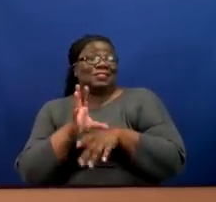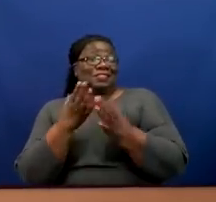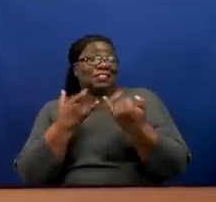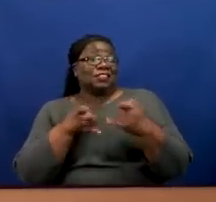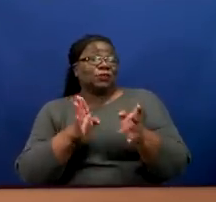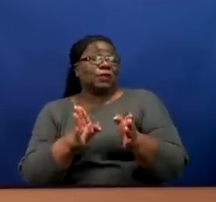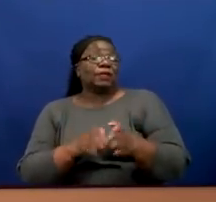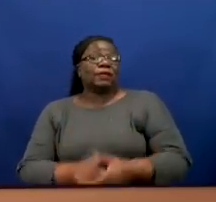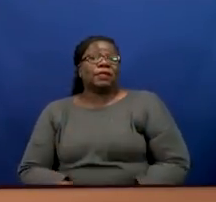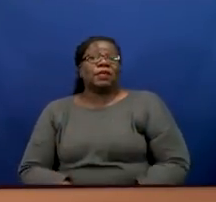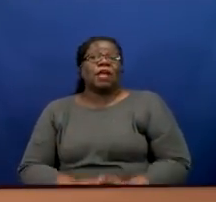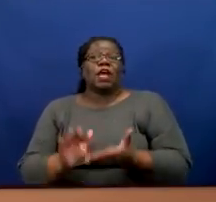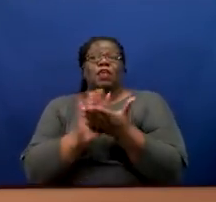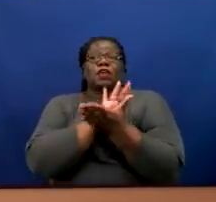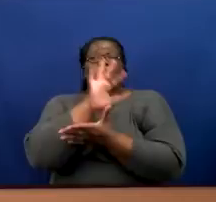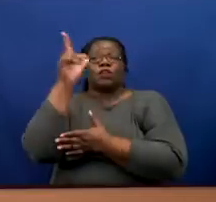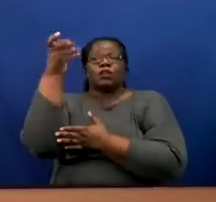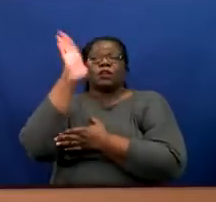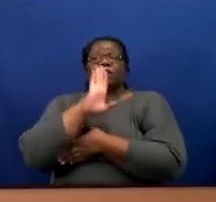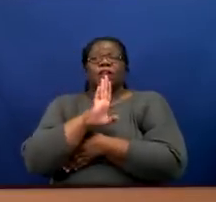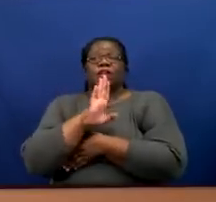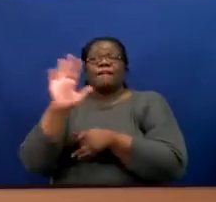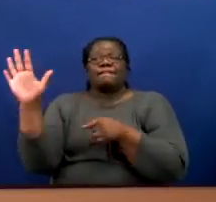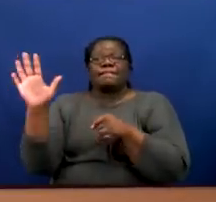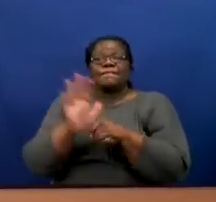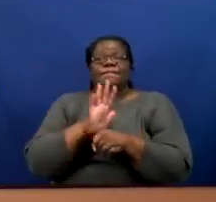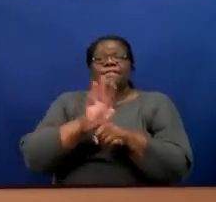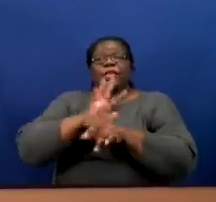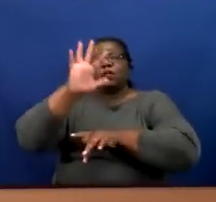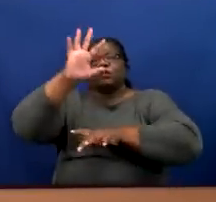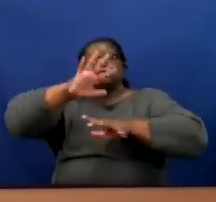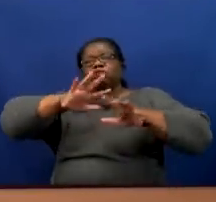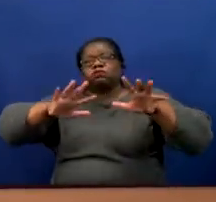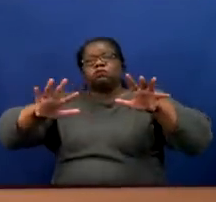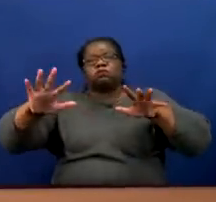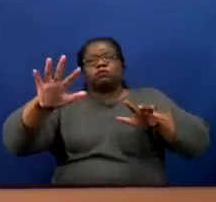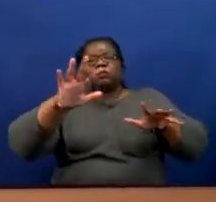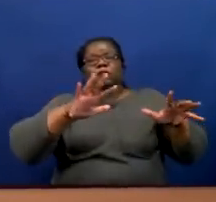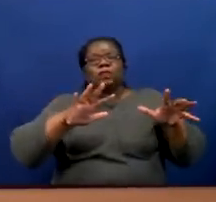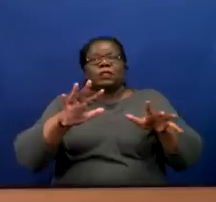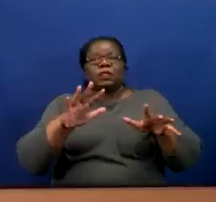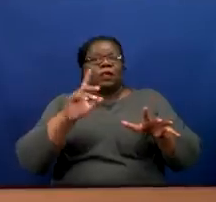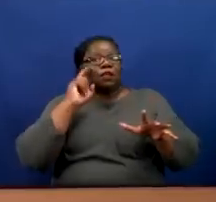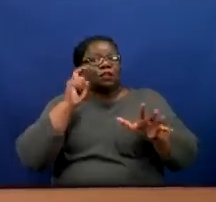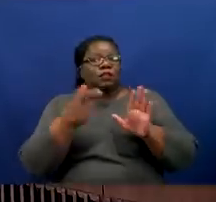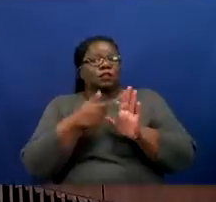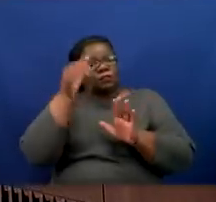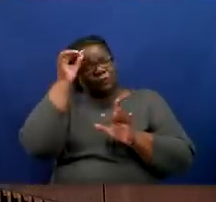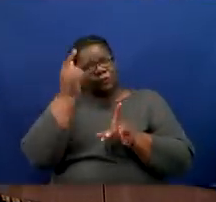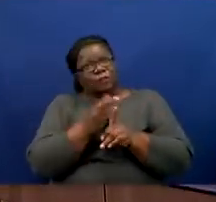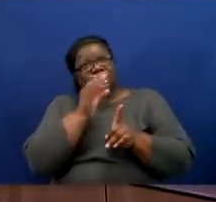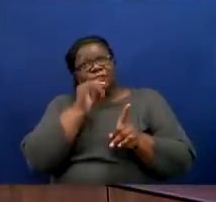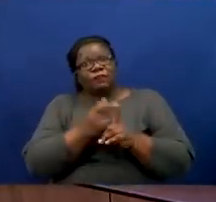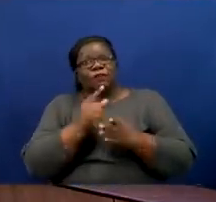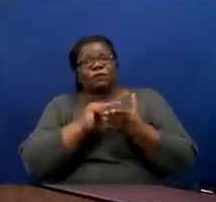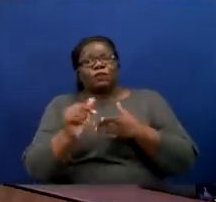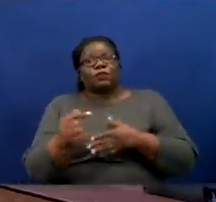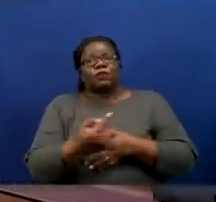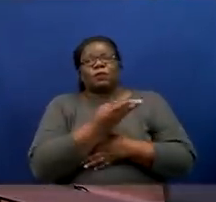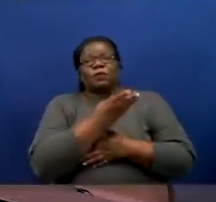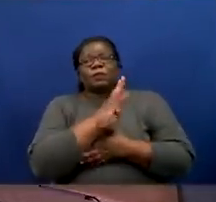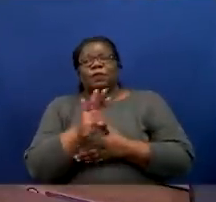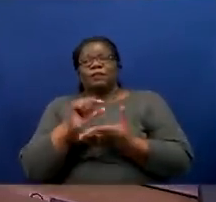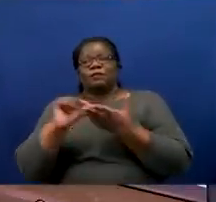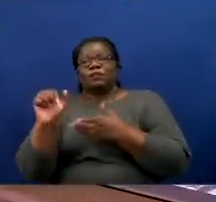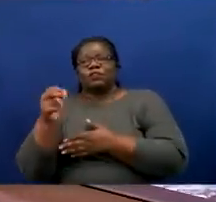to have. The glory of God fills the entire temple. Watch, brothers and sisters, verse 1b and then verse 2